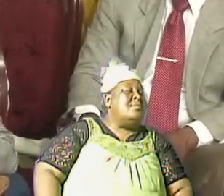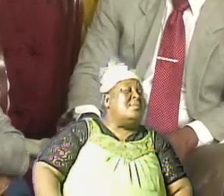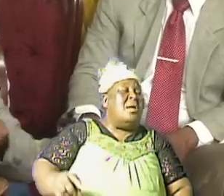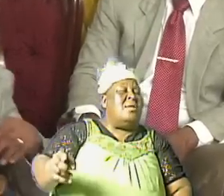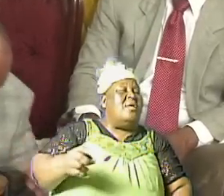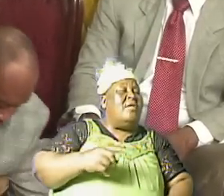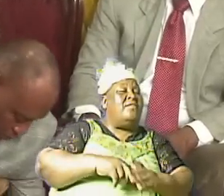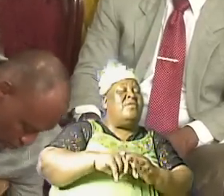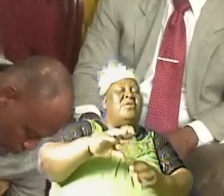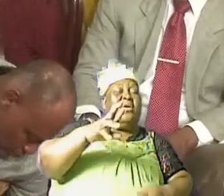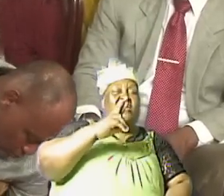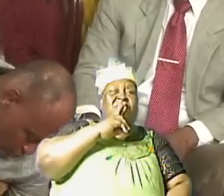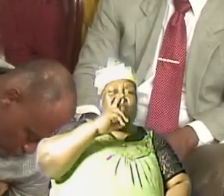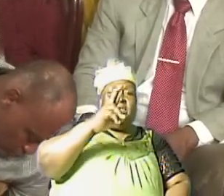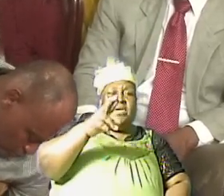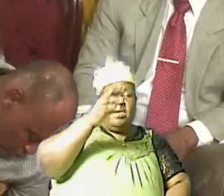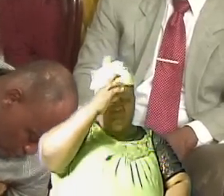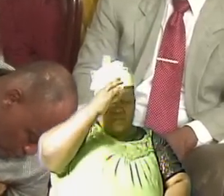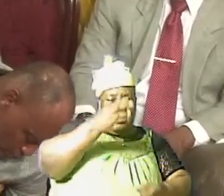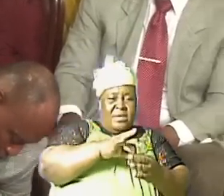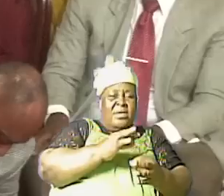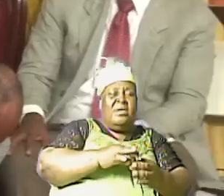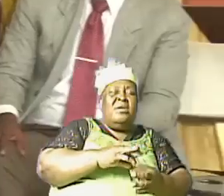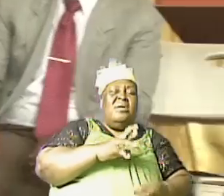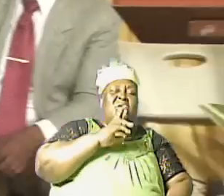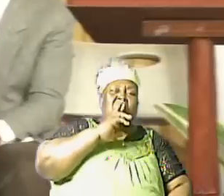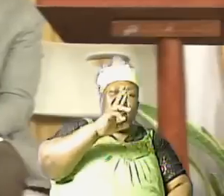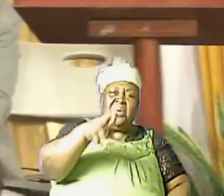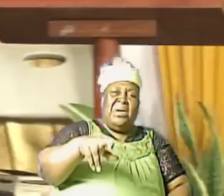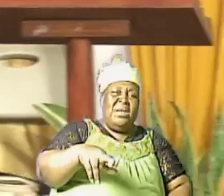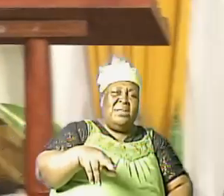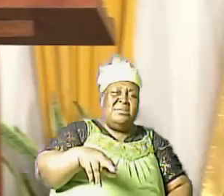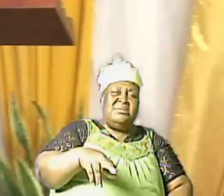in light of your faith, your reality is nonsense.